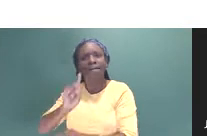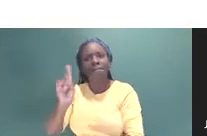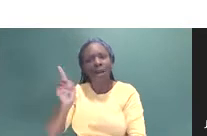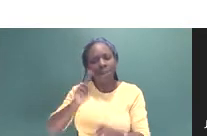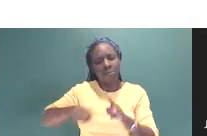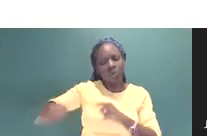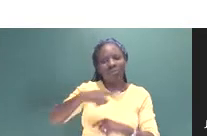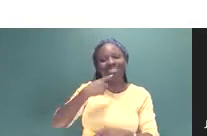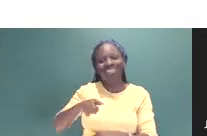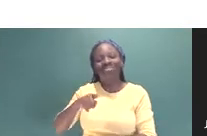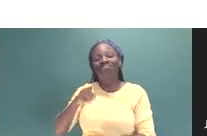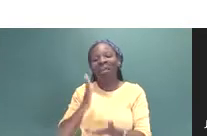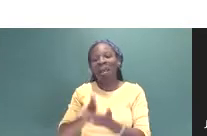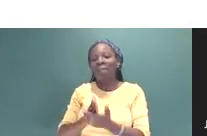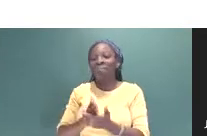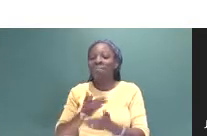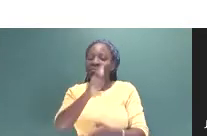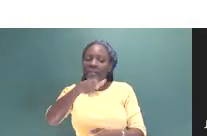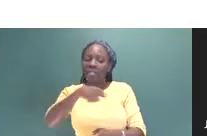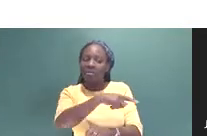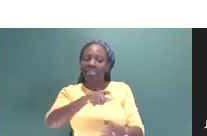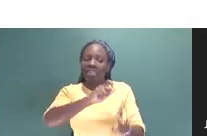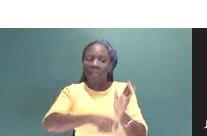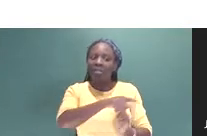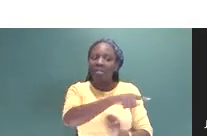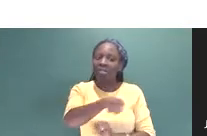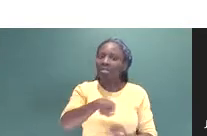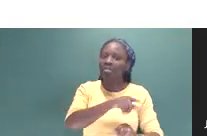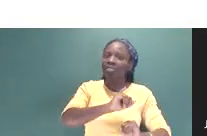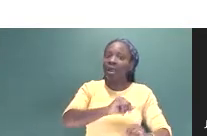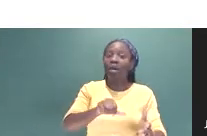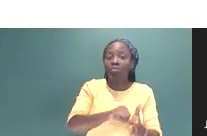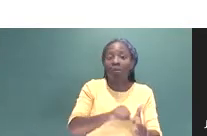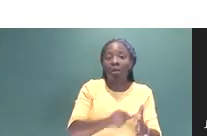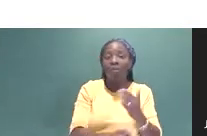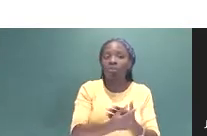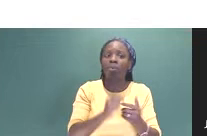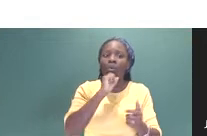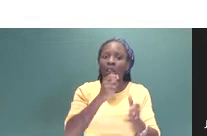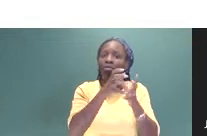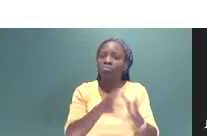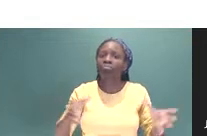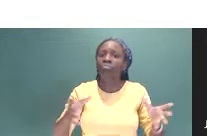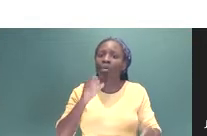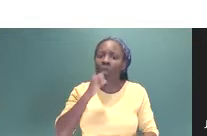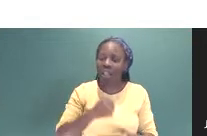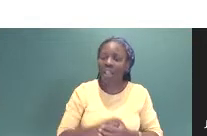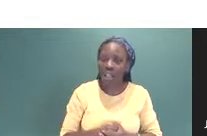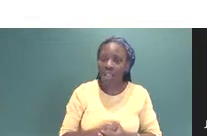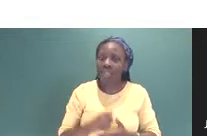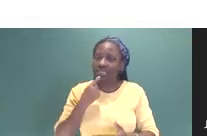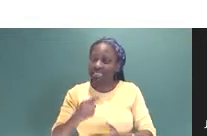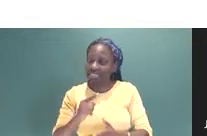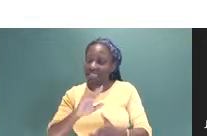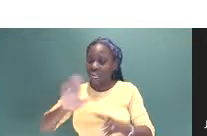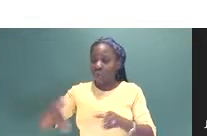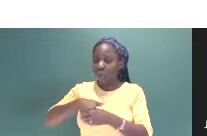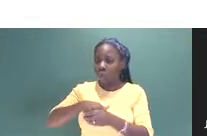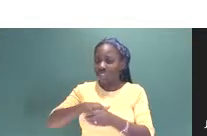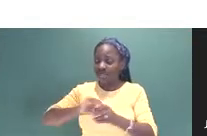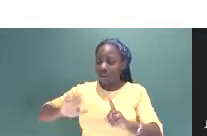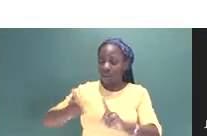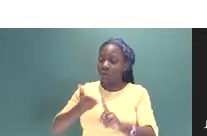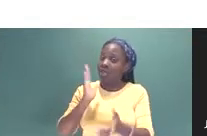exacerbation of the disadvantage that people with disabilities have anyway. They advised that inclusive approaches were going to be really